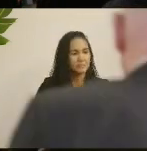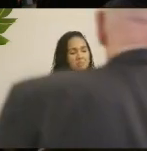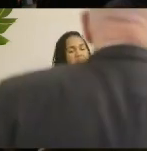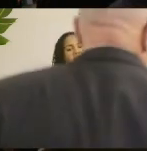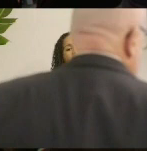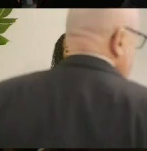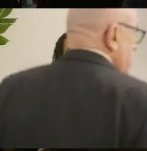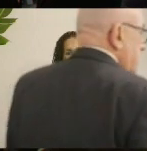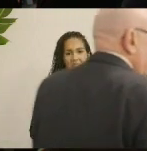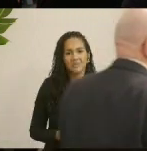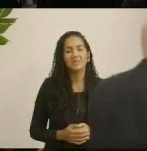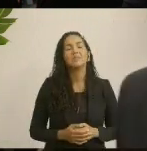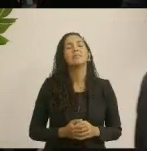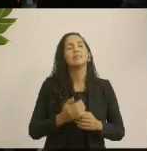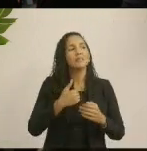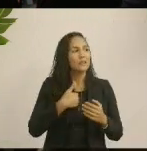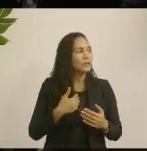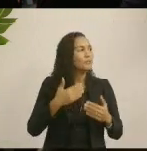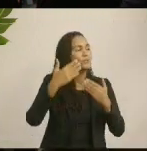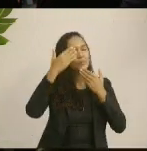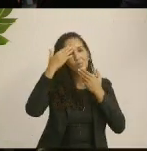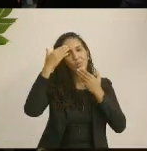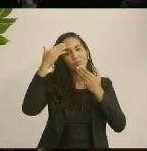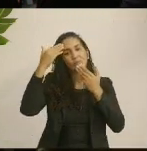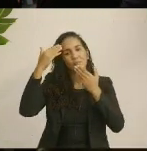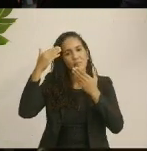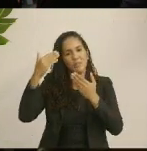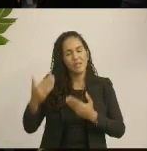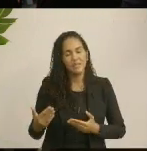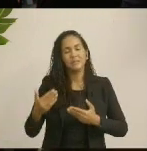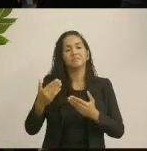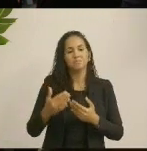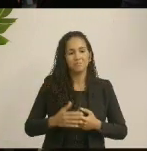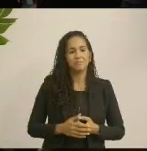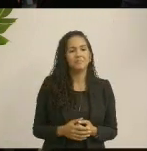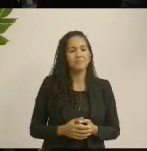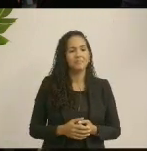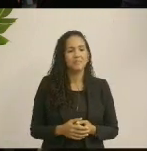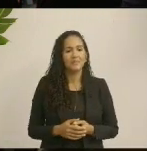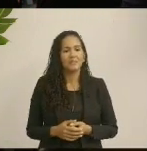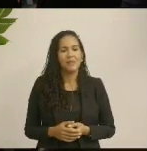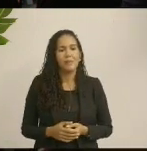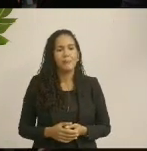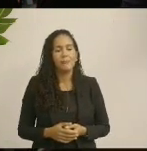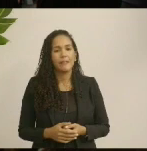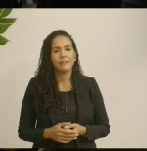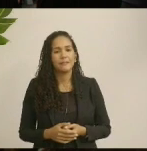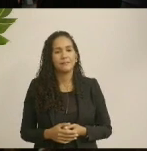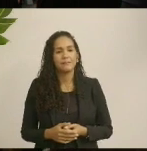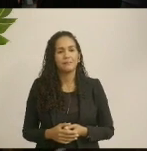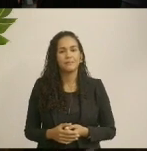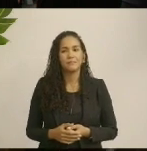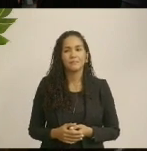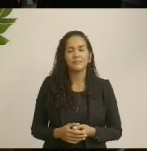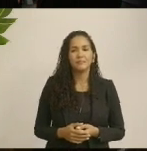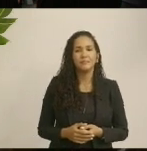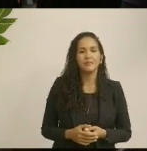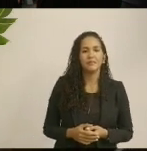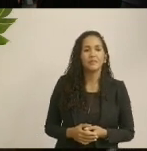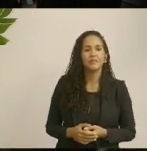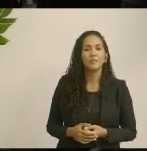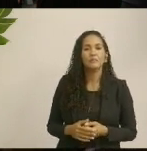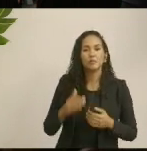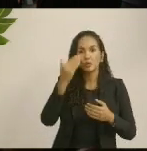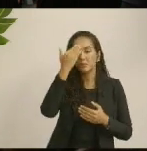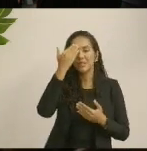Thank you very much for the Solutions Committee panels for joining us, taking the time from their busy schedules, and for